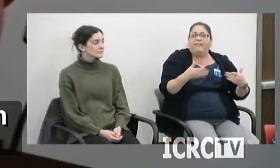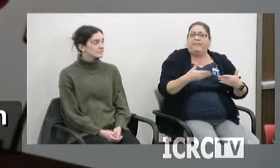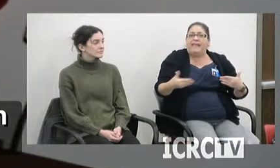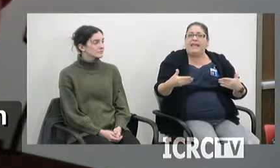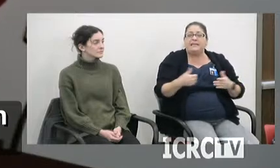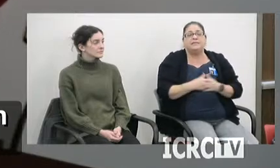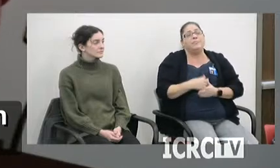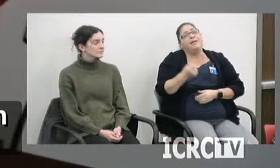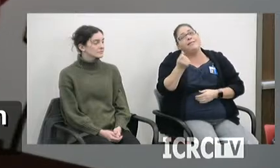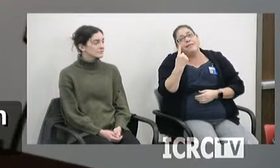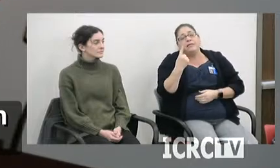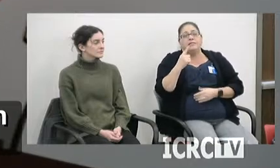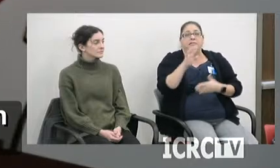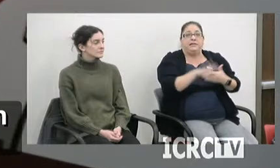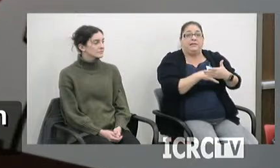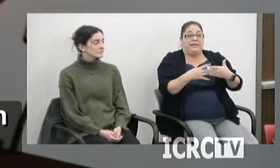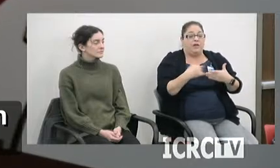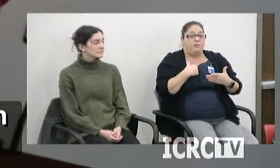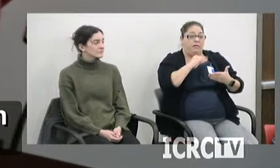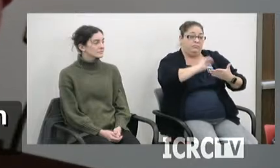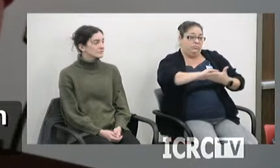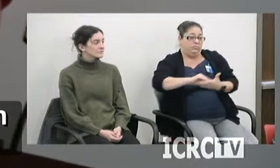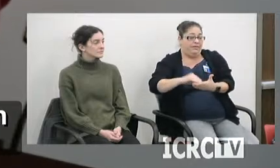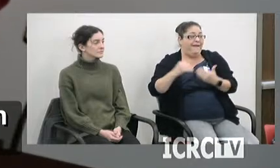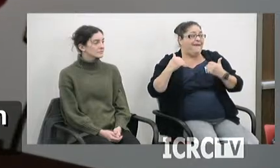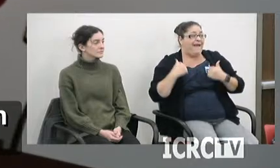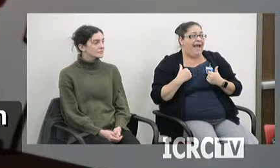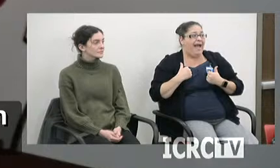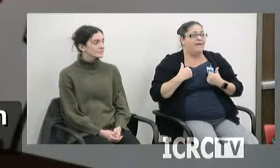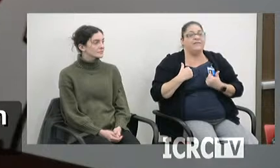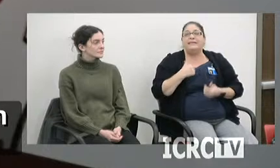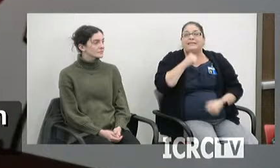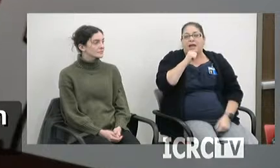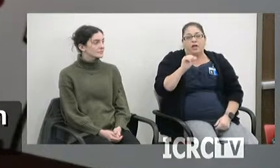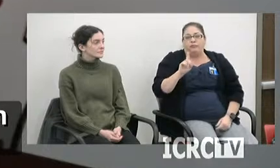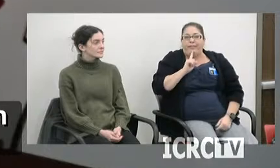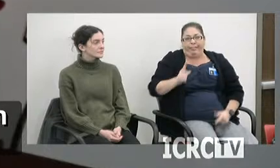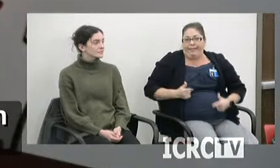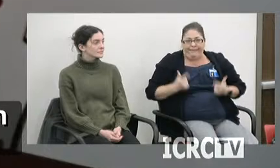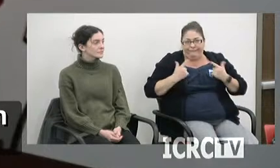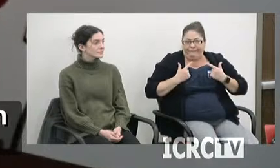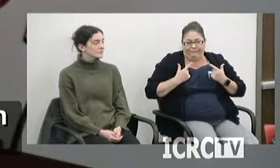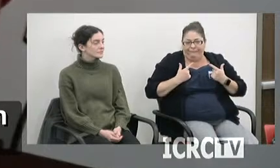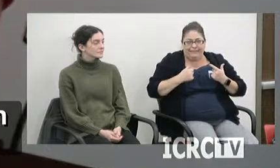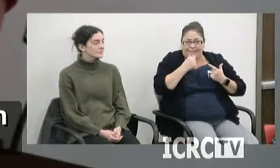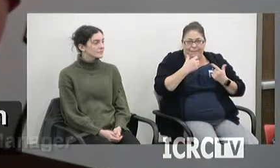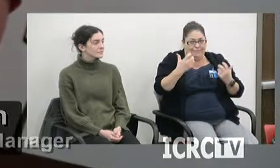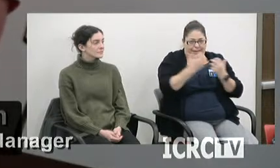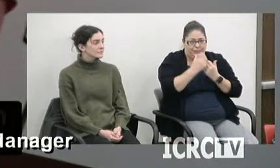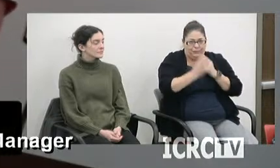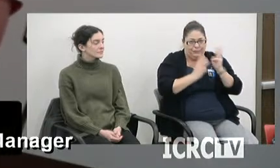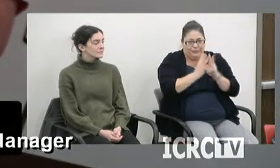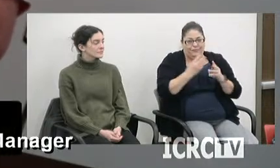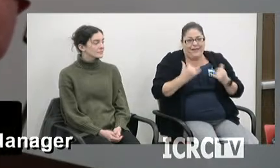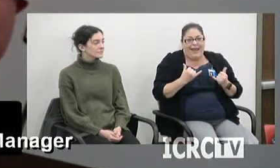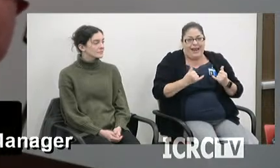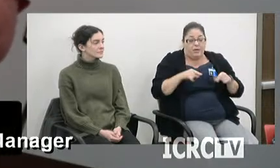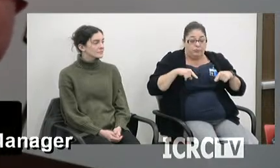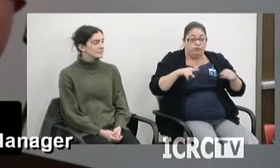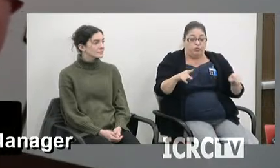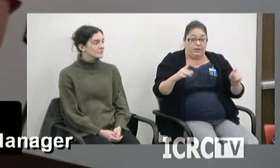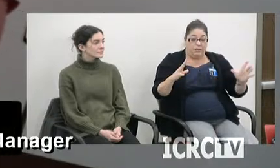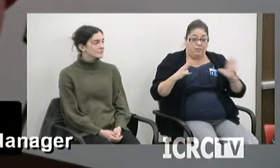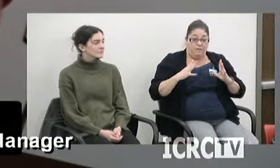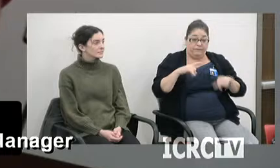Essentially, the schedule I've got isn't really reality, and so they're updating some things. So over the holidays, that'll